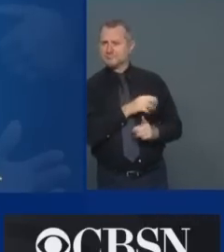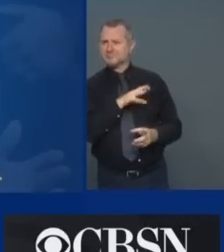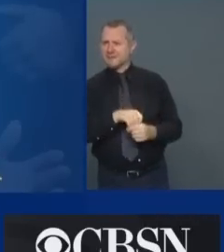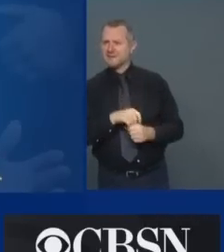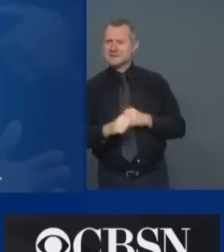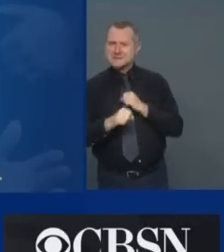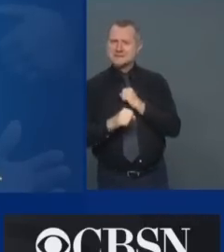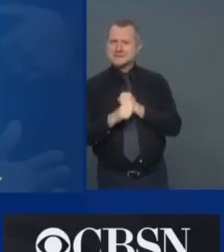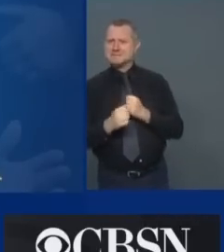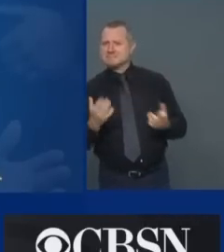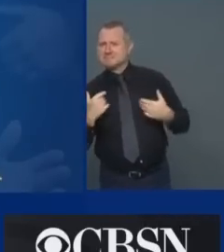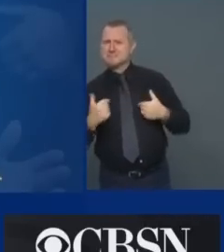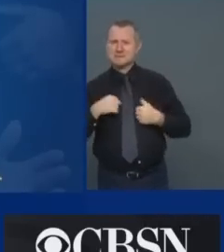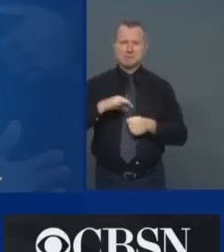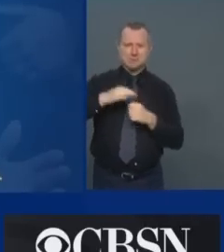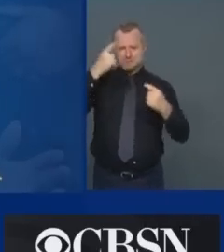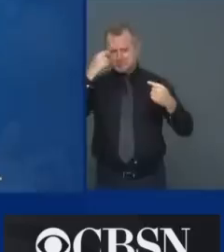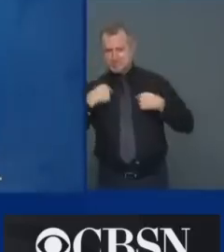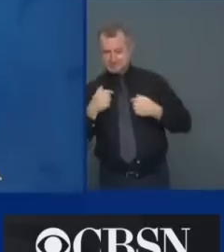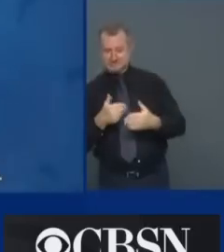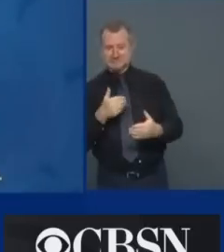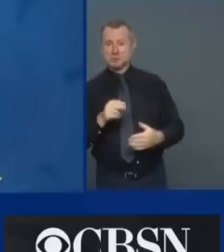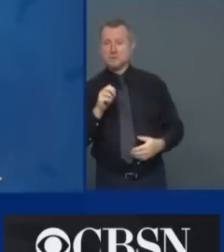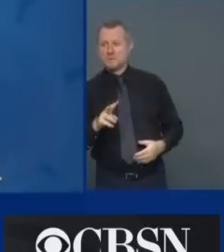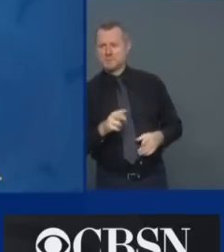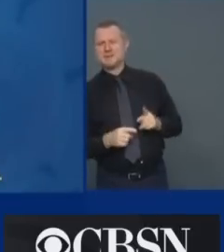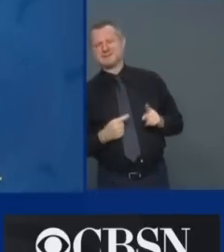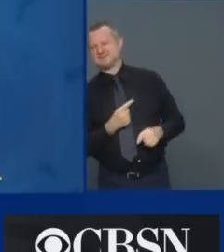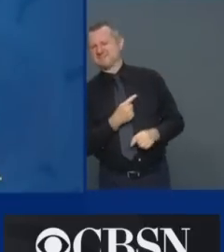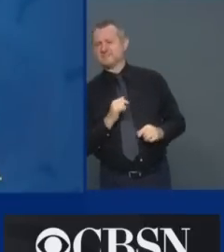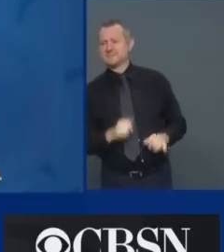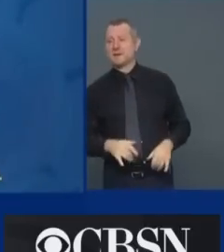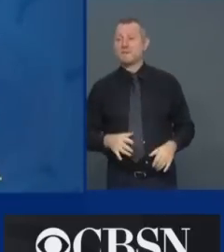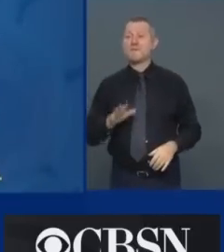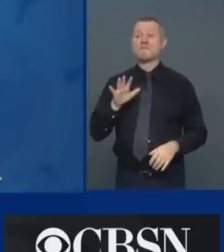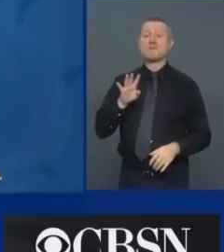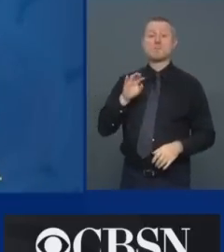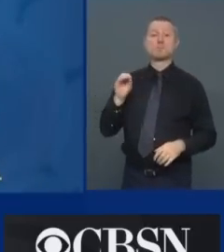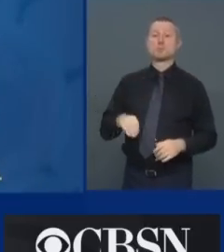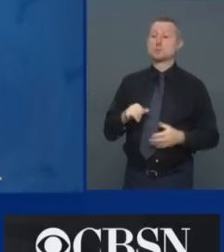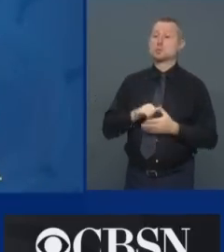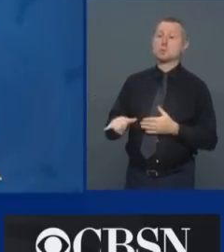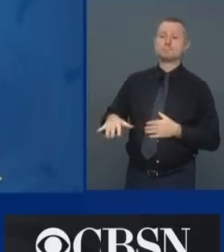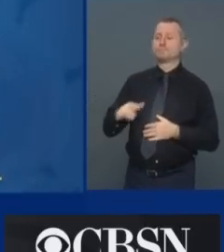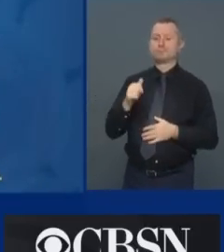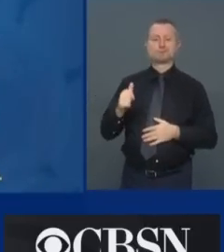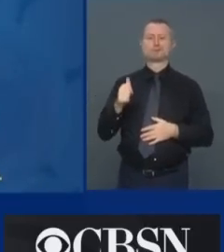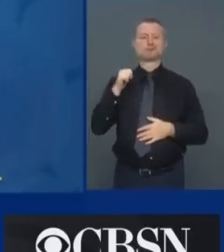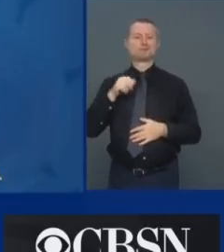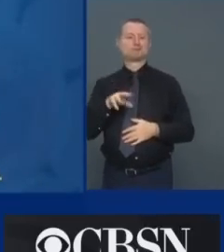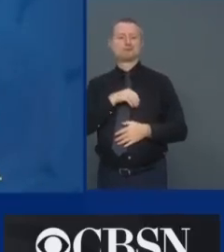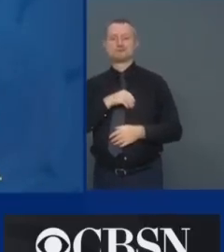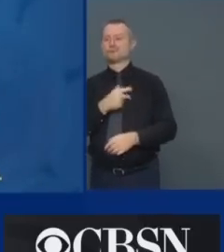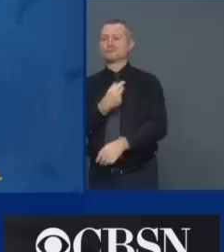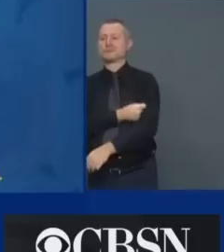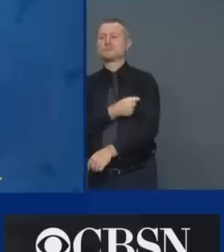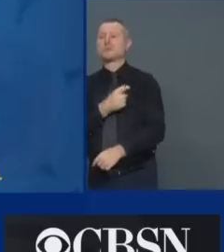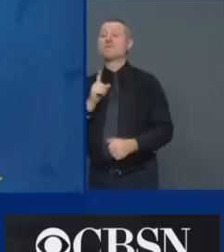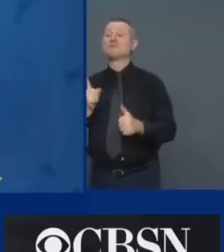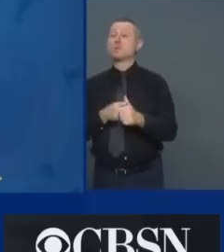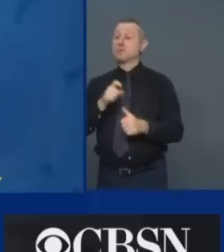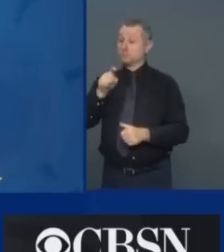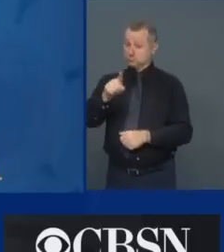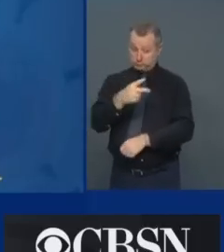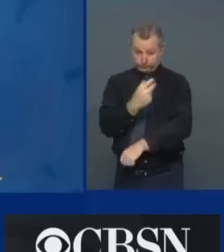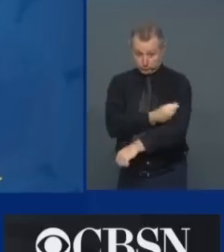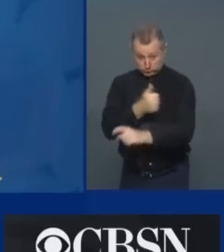has an election day. So 54% of New Yorkers say they wouldn't take it. So the first question is the vaccine safe? Frankly, I'm not